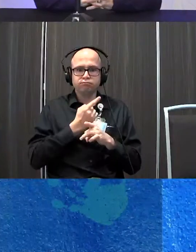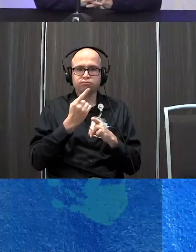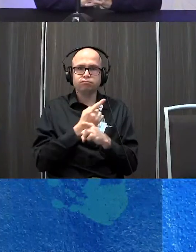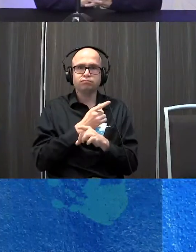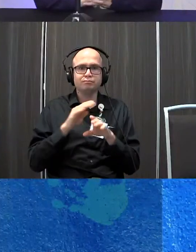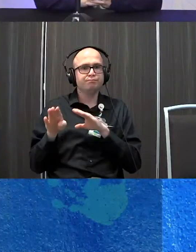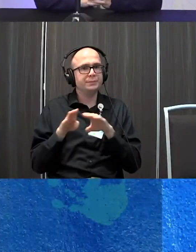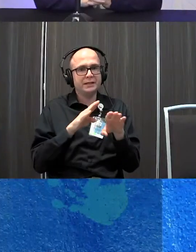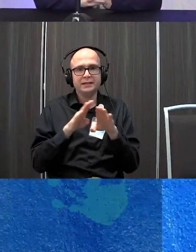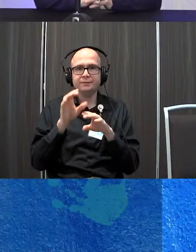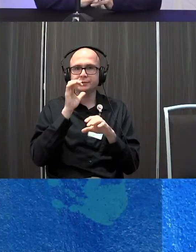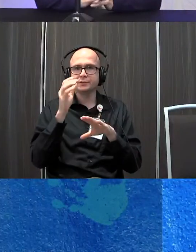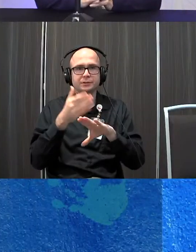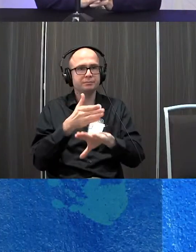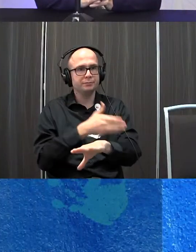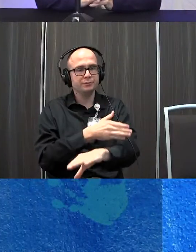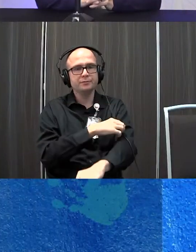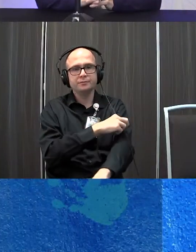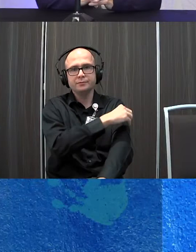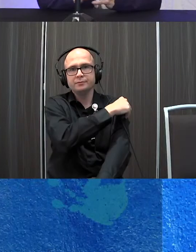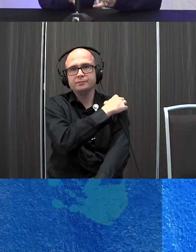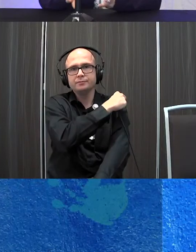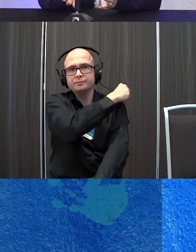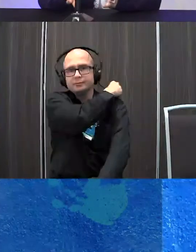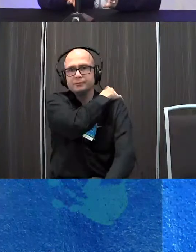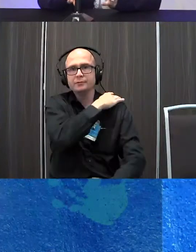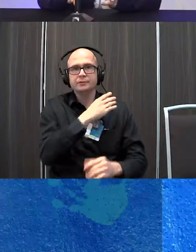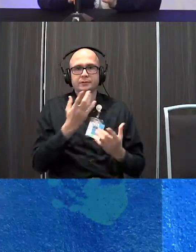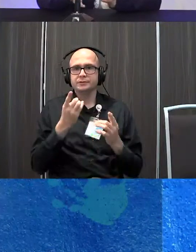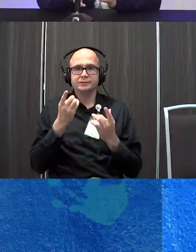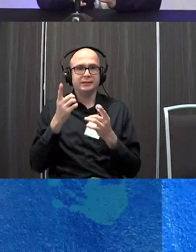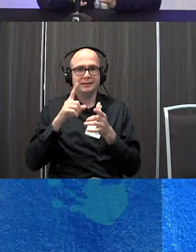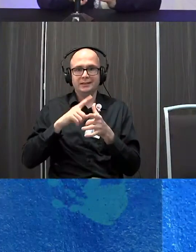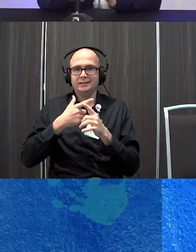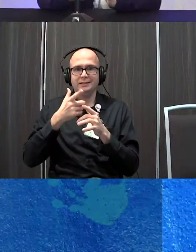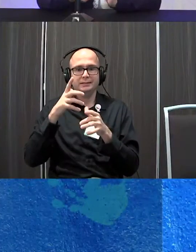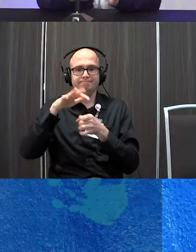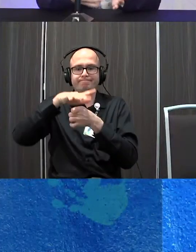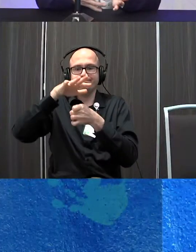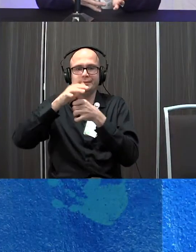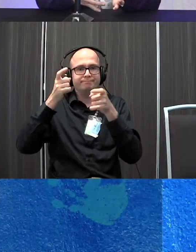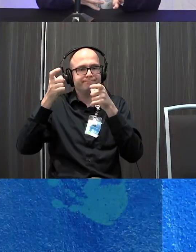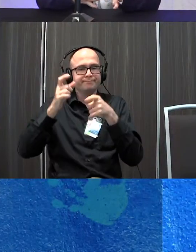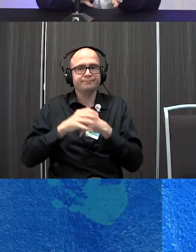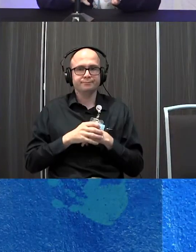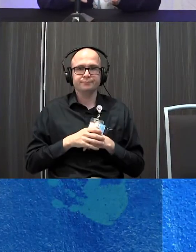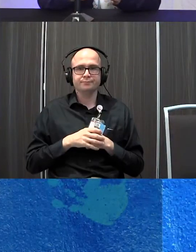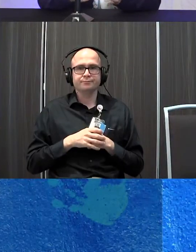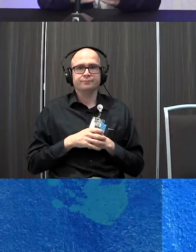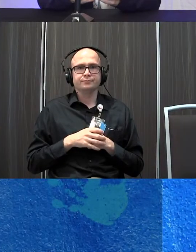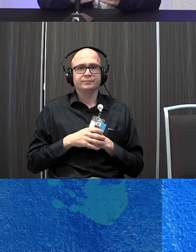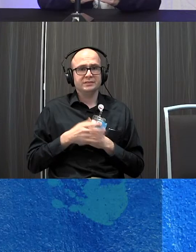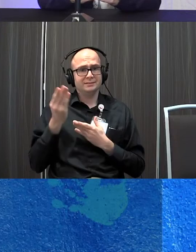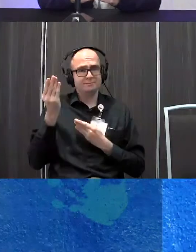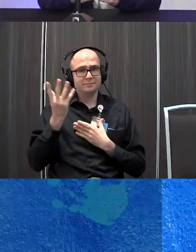behavior strategy that's going to improve behavior at that point. That's just the point of crisis management. I think it also helps us remember that it's